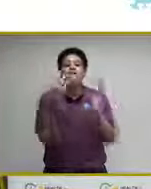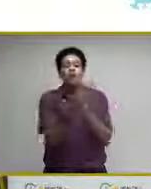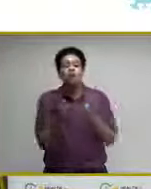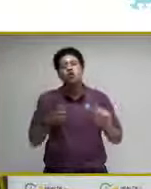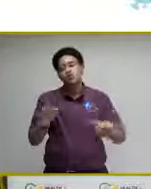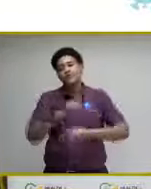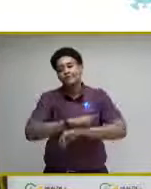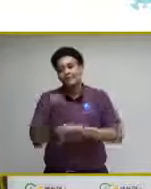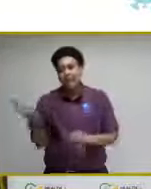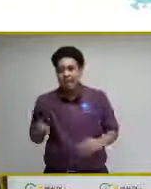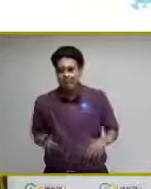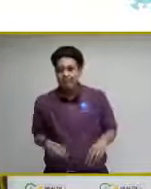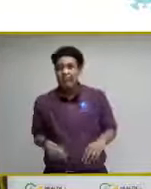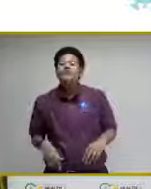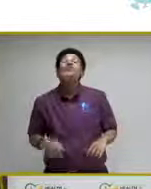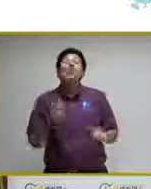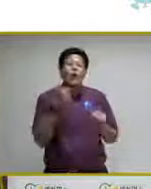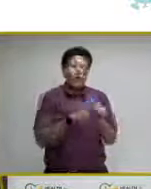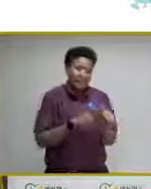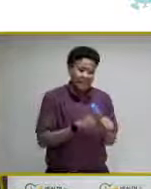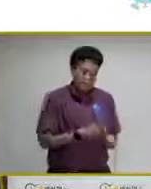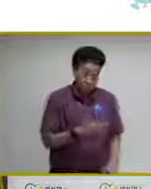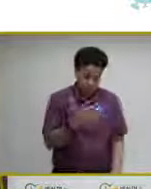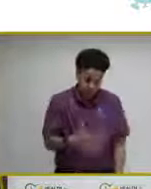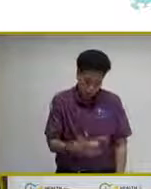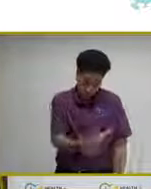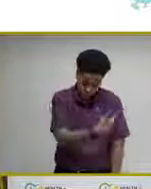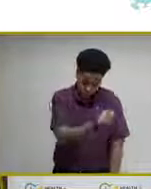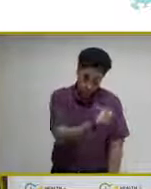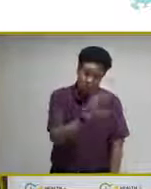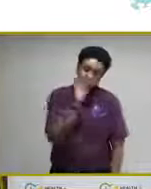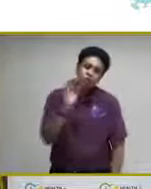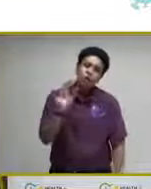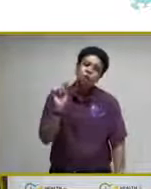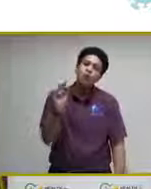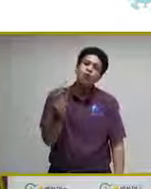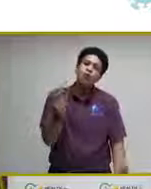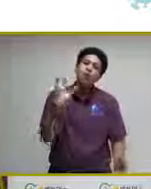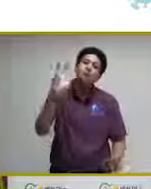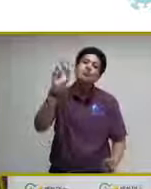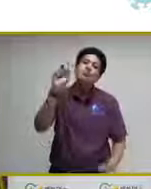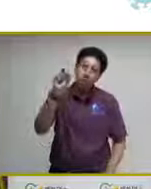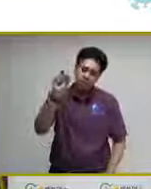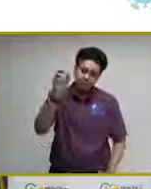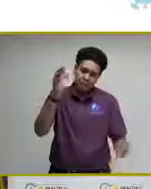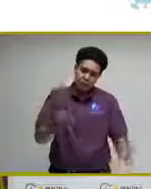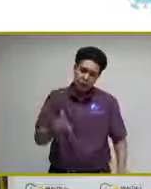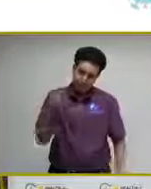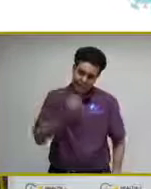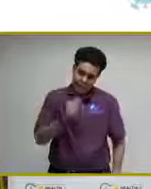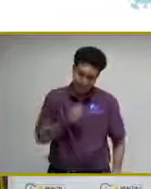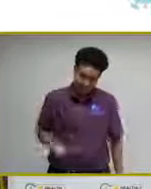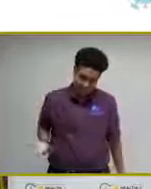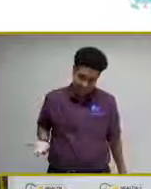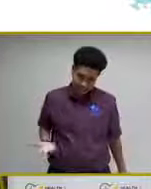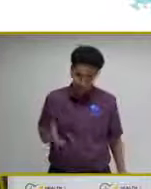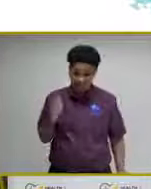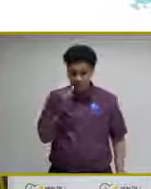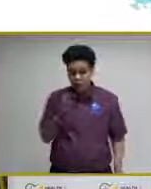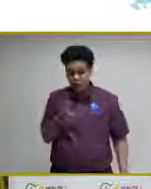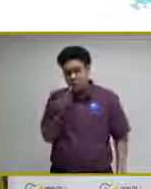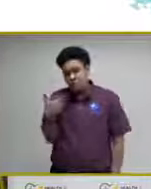day. So each vaccinator will produce 30 vaccinations per day. With that type